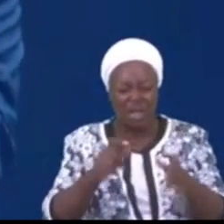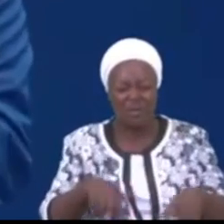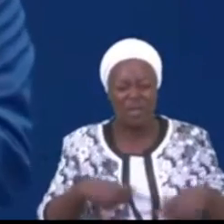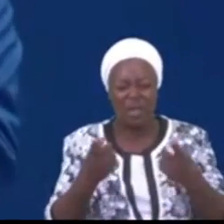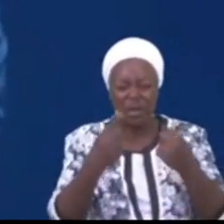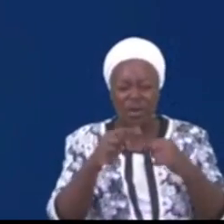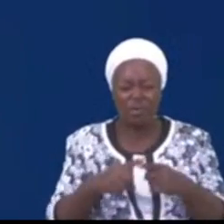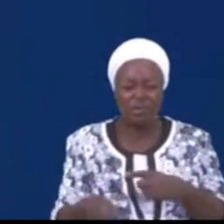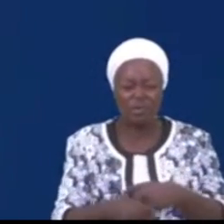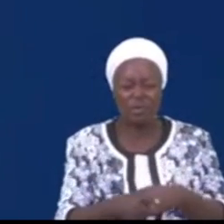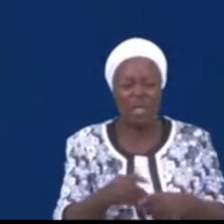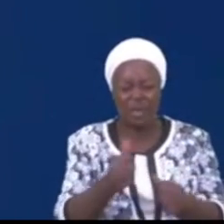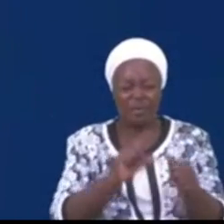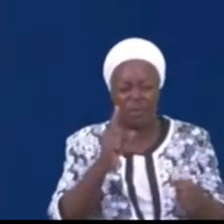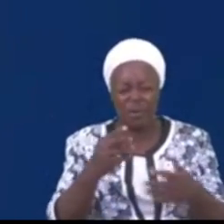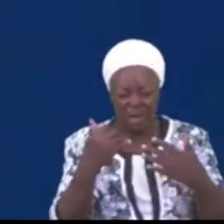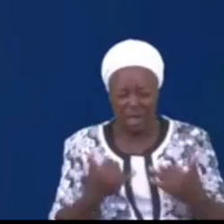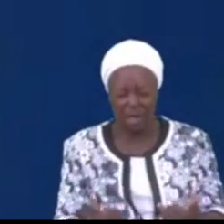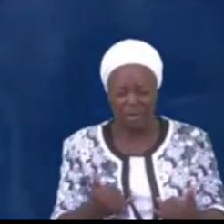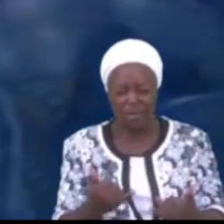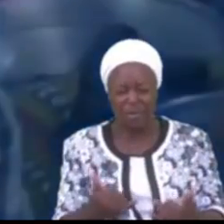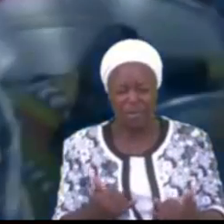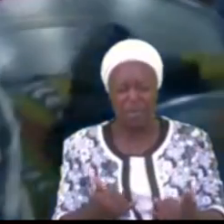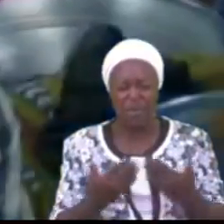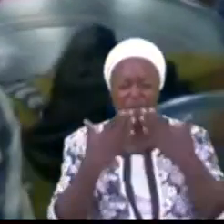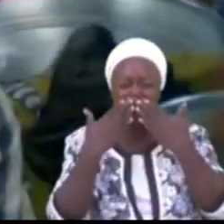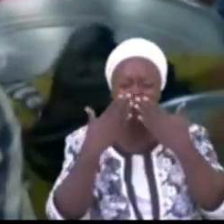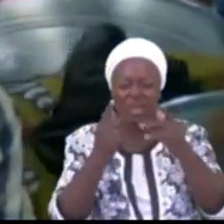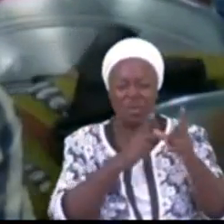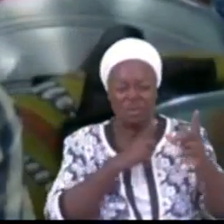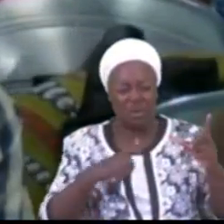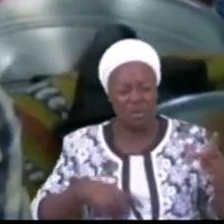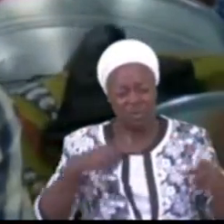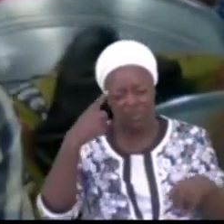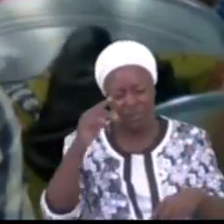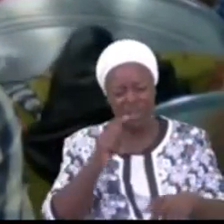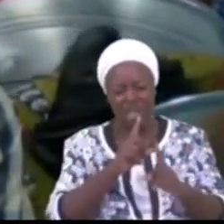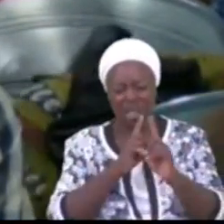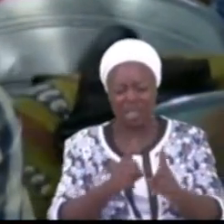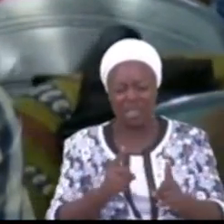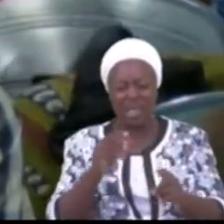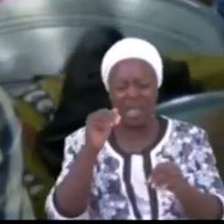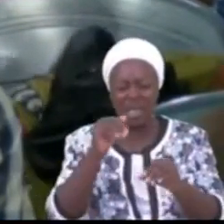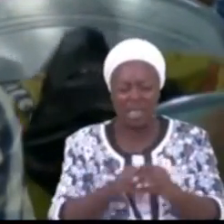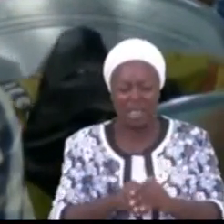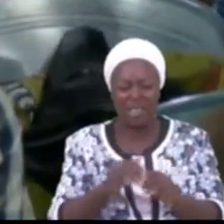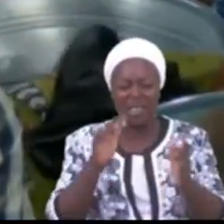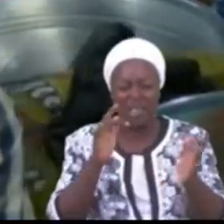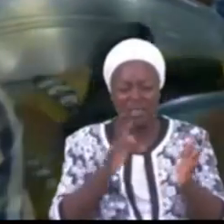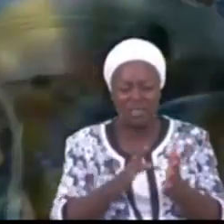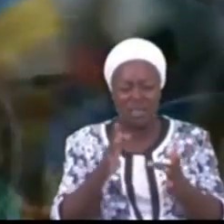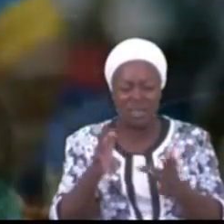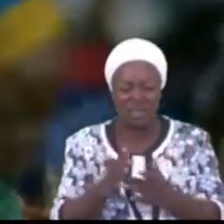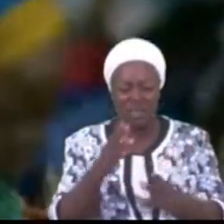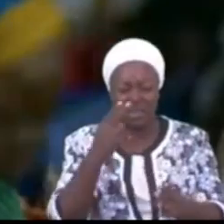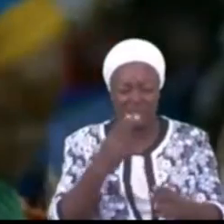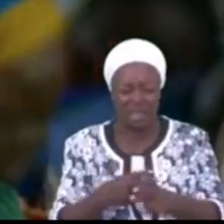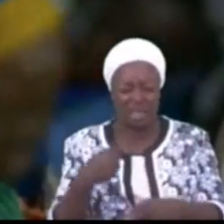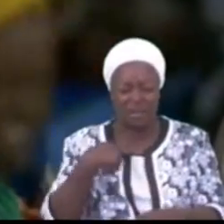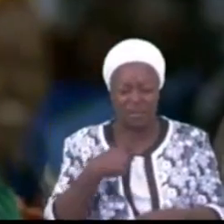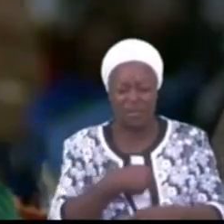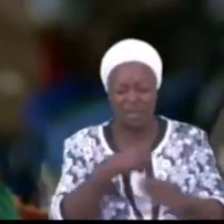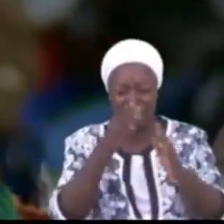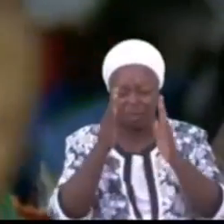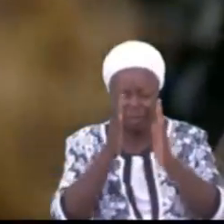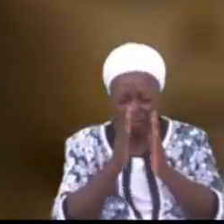come to everyone right now. Thank you, Lord, for the answer. In Jesus' name we